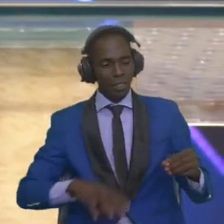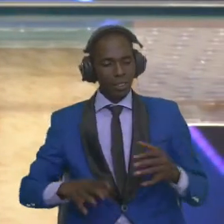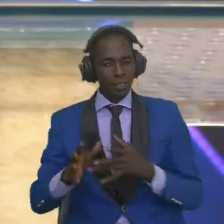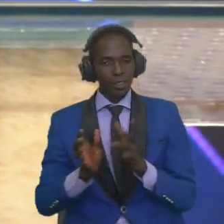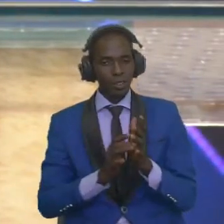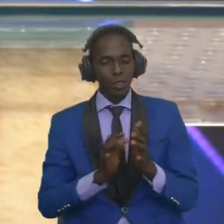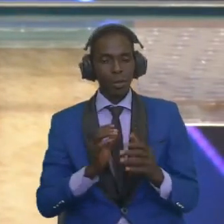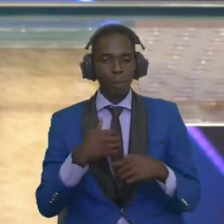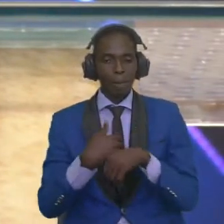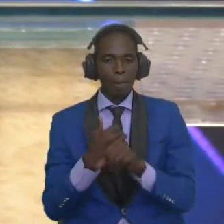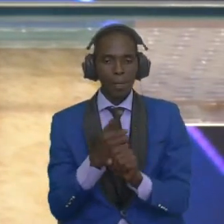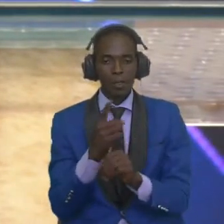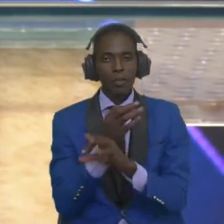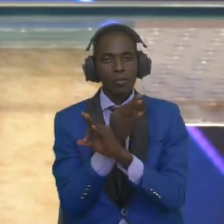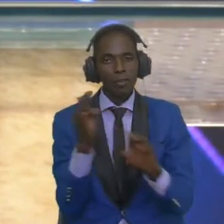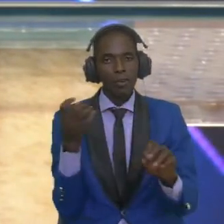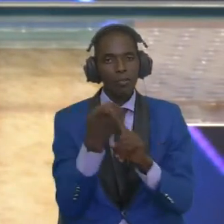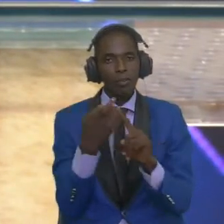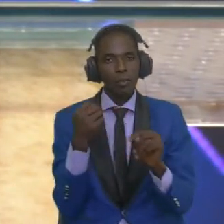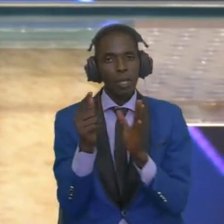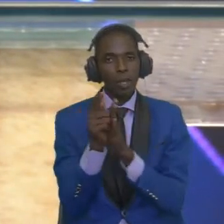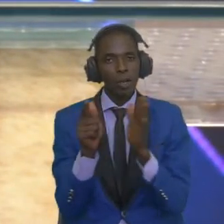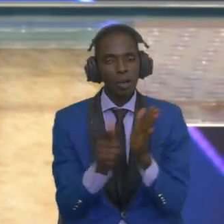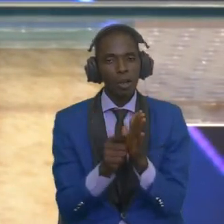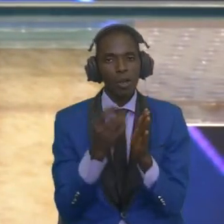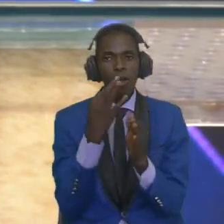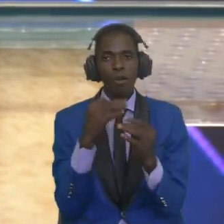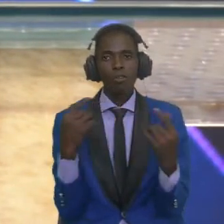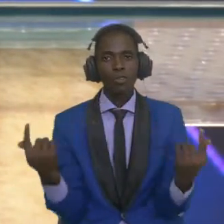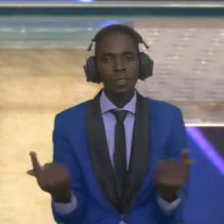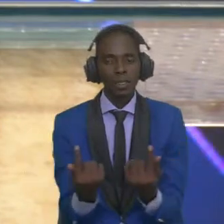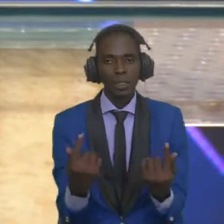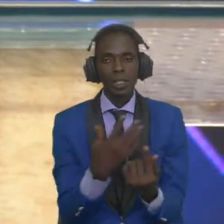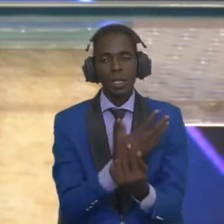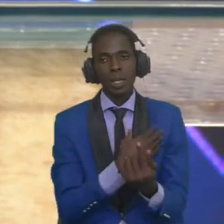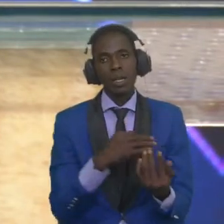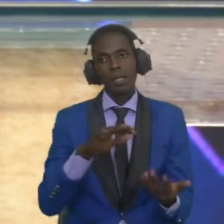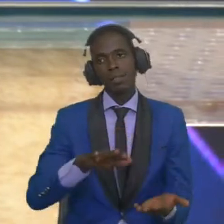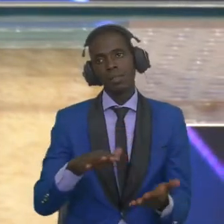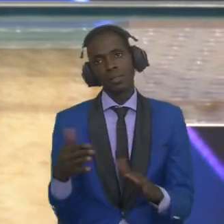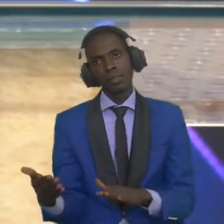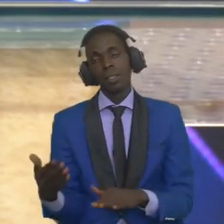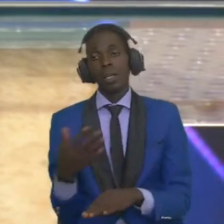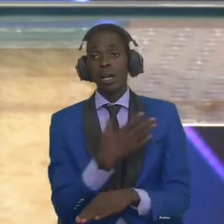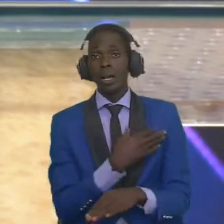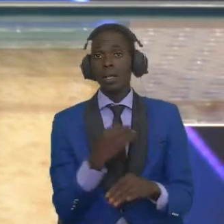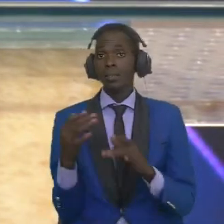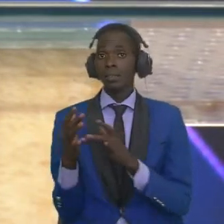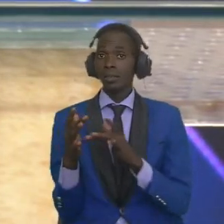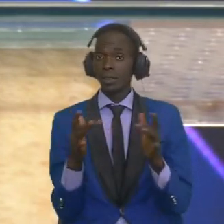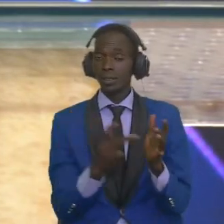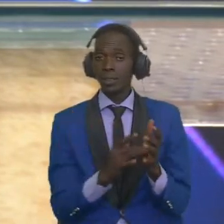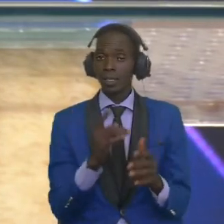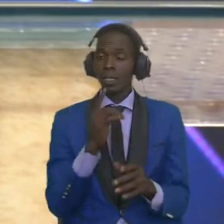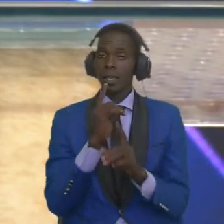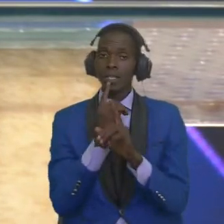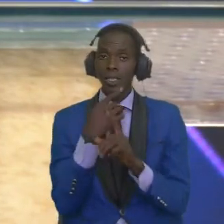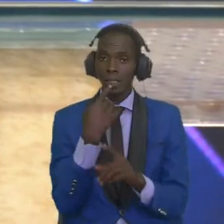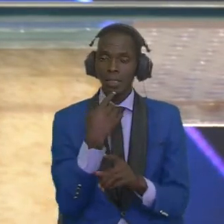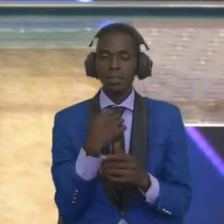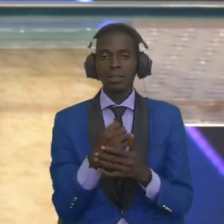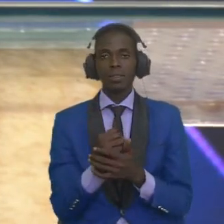free from the law of sin and death. And Jesus said